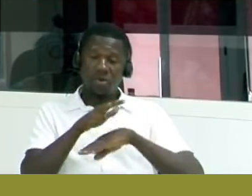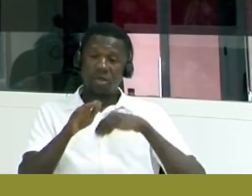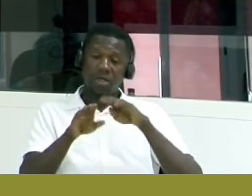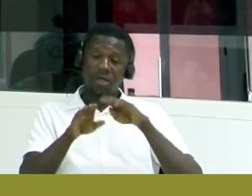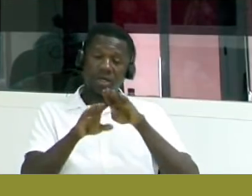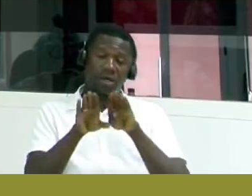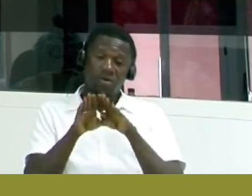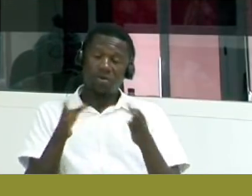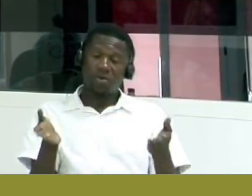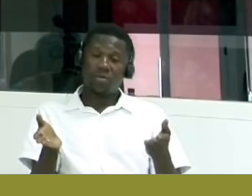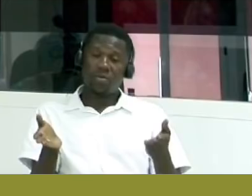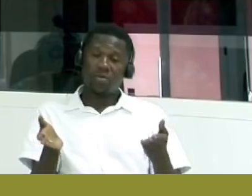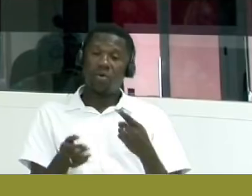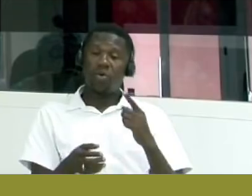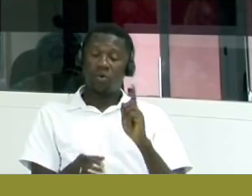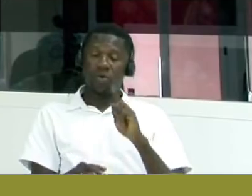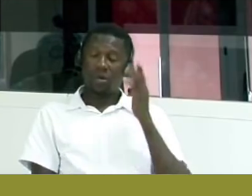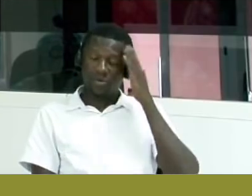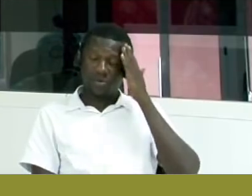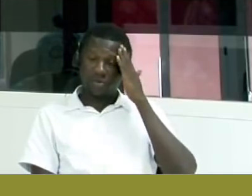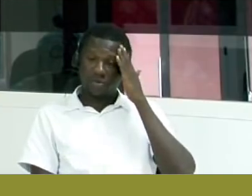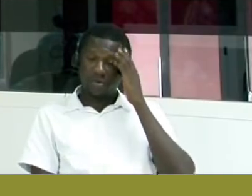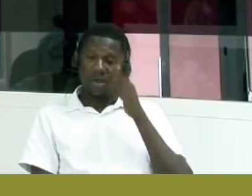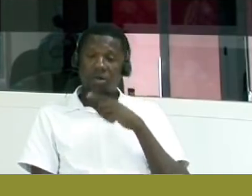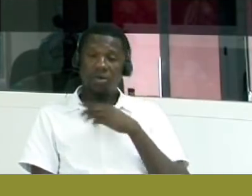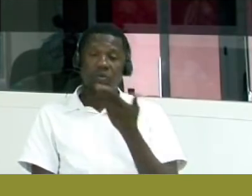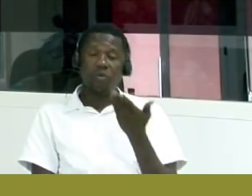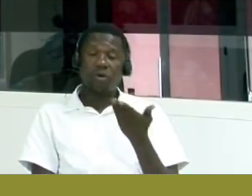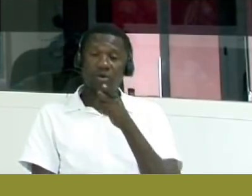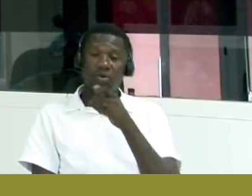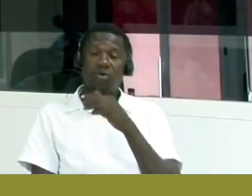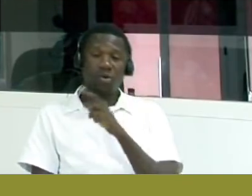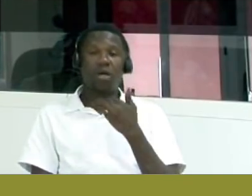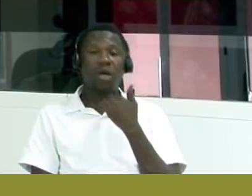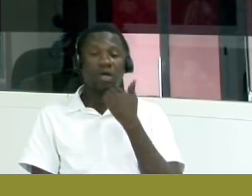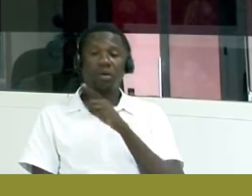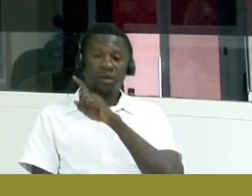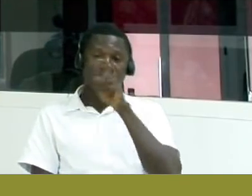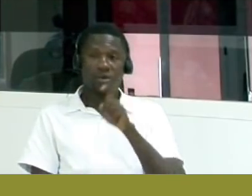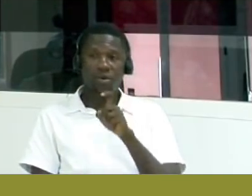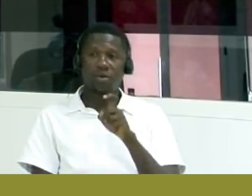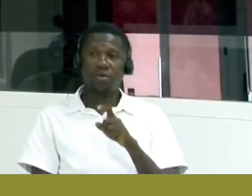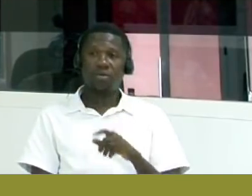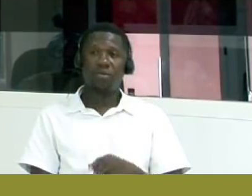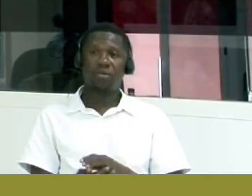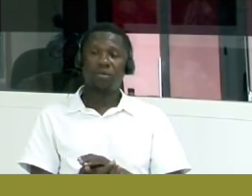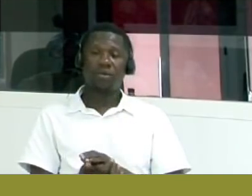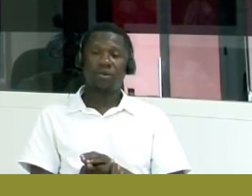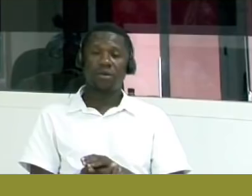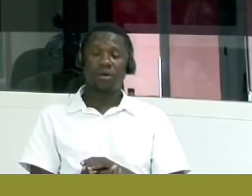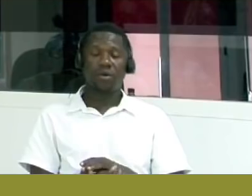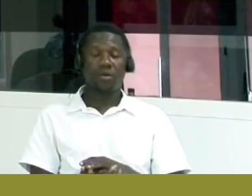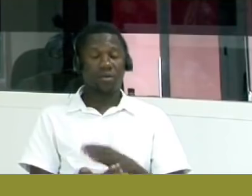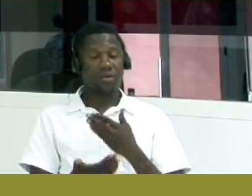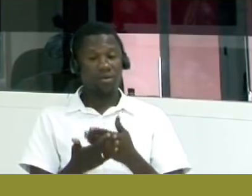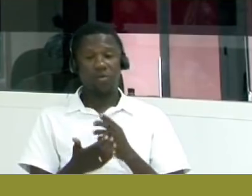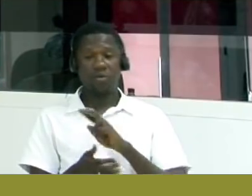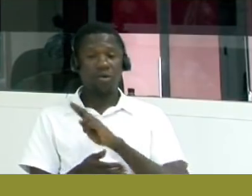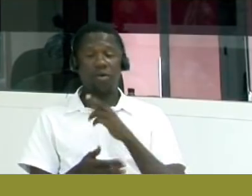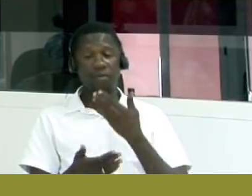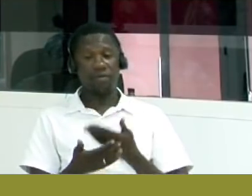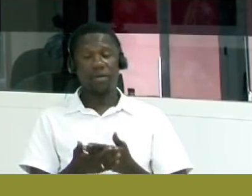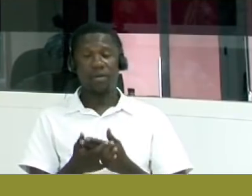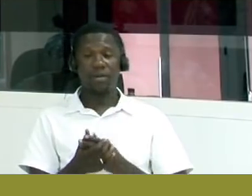on the ground, but what I do know, and that is where, I mean, you have not asked me that question yet. Well, we haven't finished, have we?